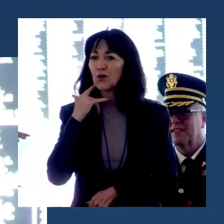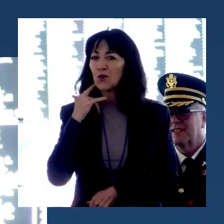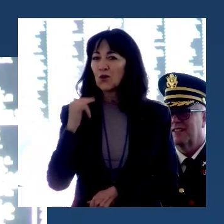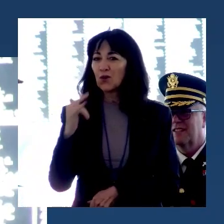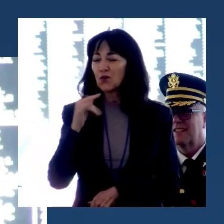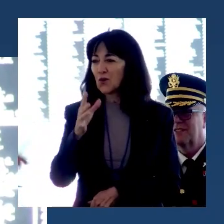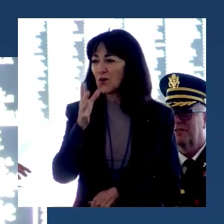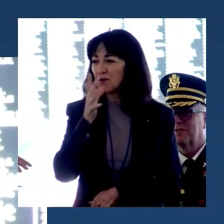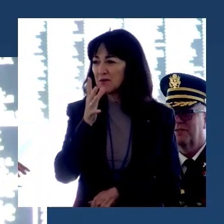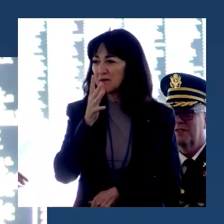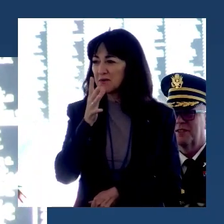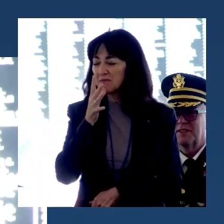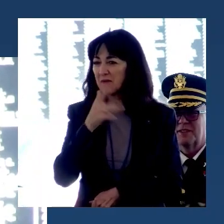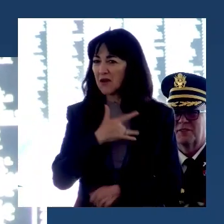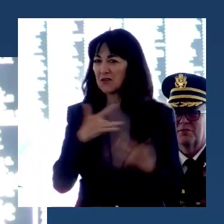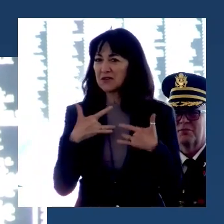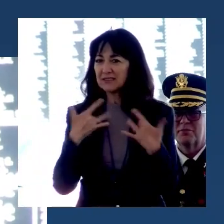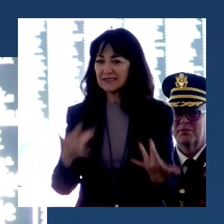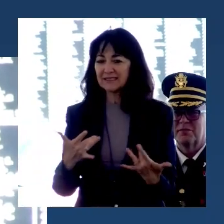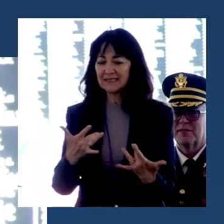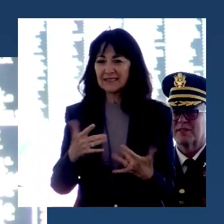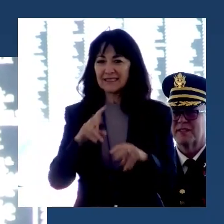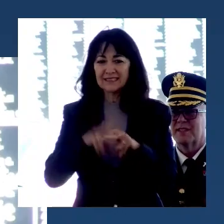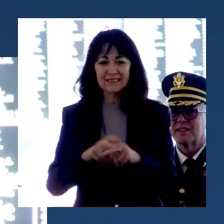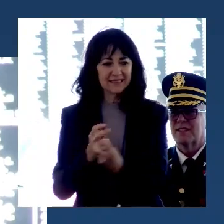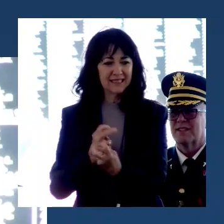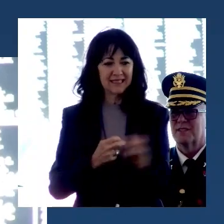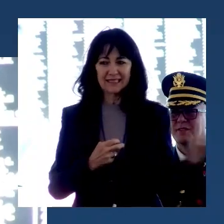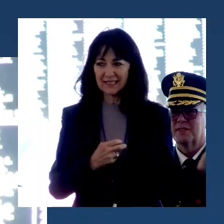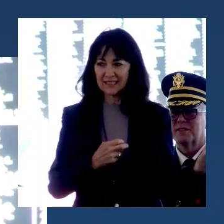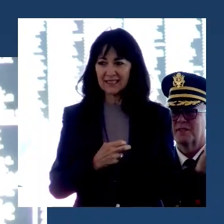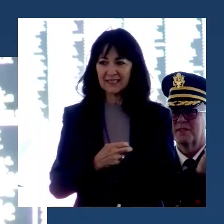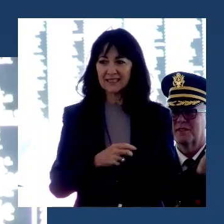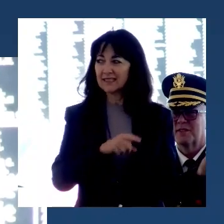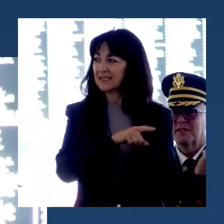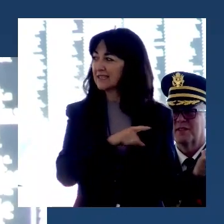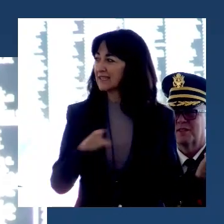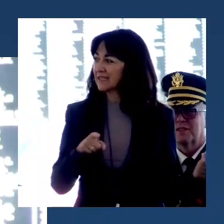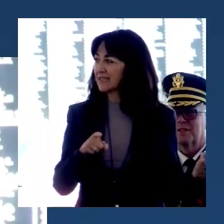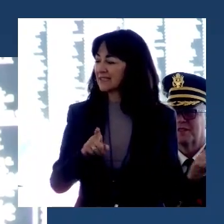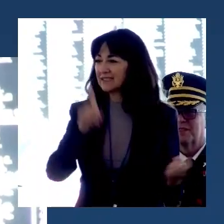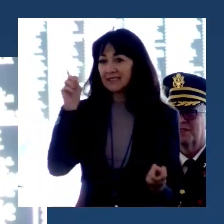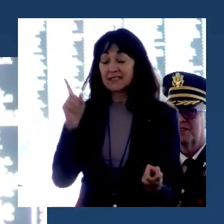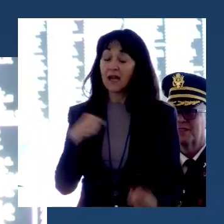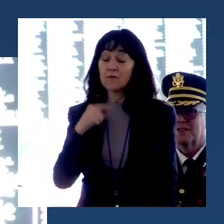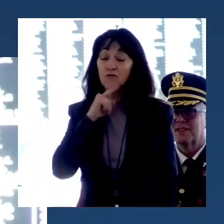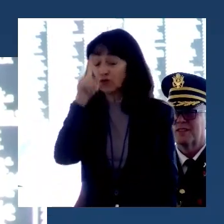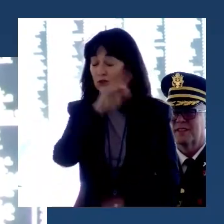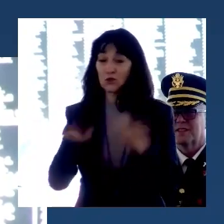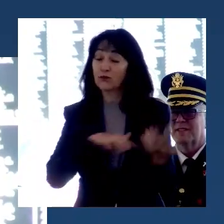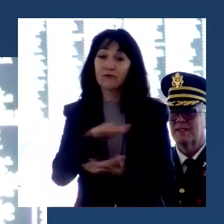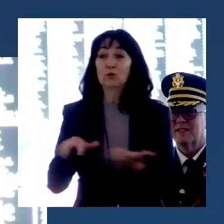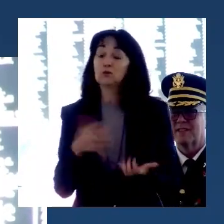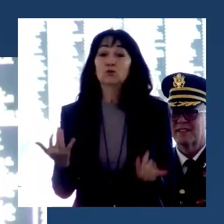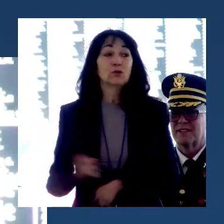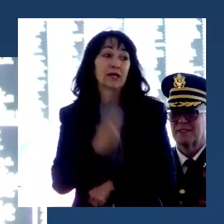this side in the front row, and our elected officials sitting kind of just right back there, I'm really